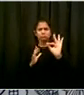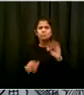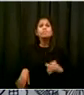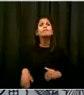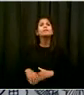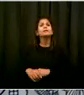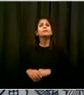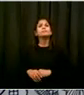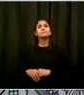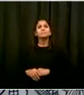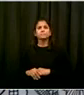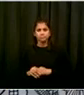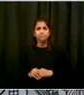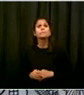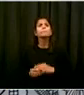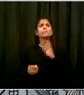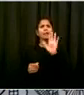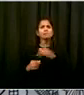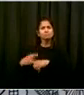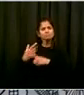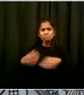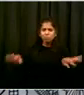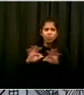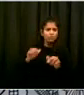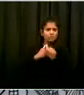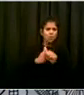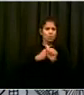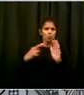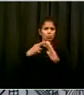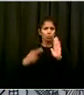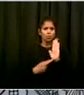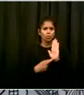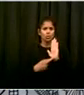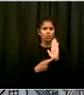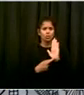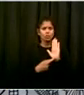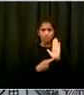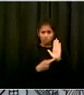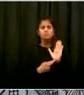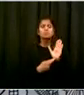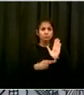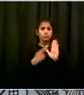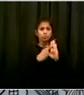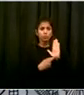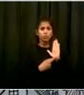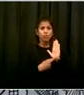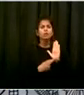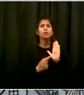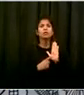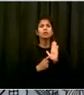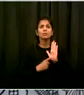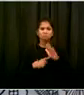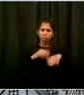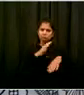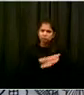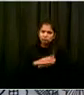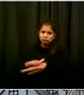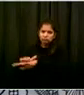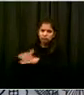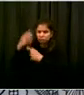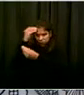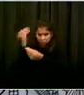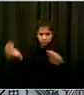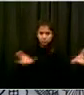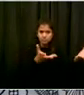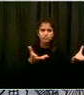to follow those ground rules or else, again, consequences come next. Now,